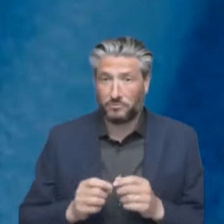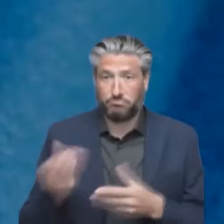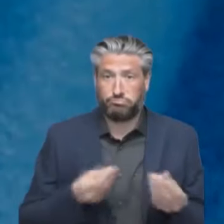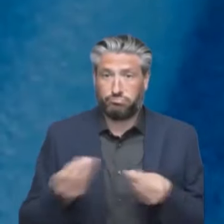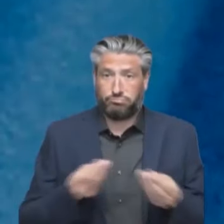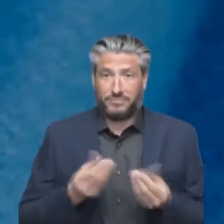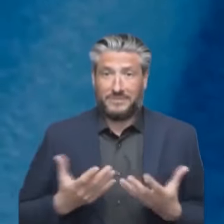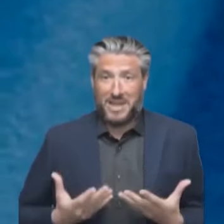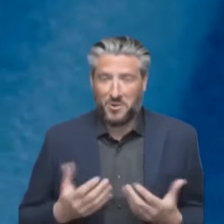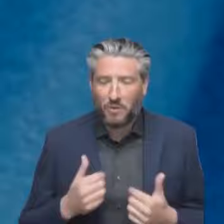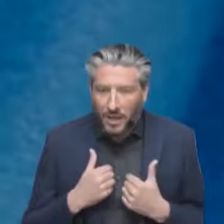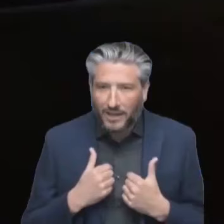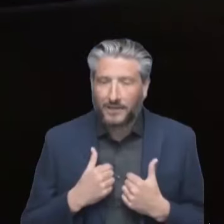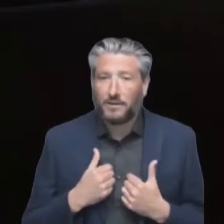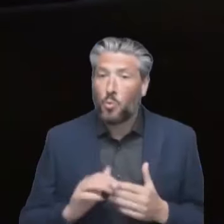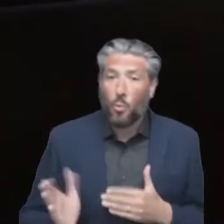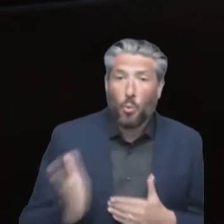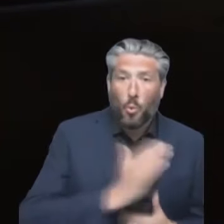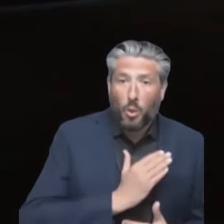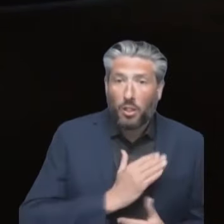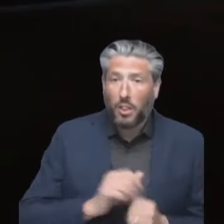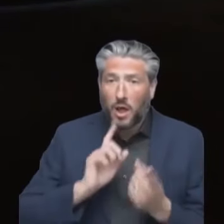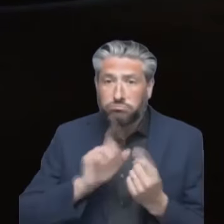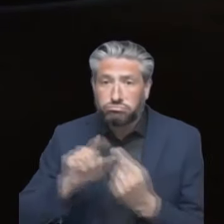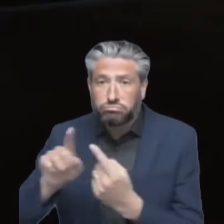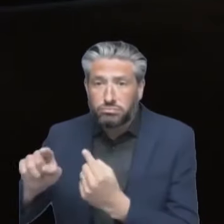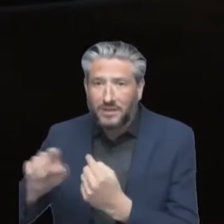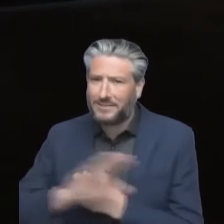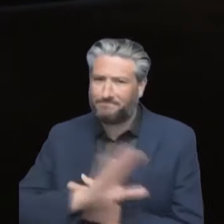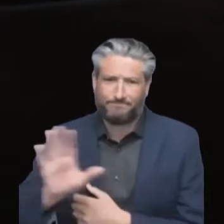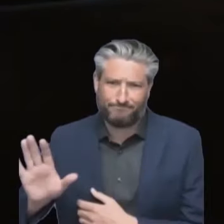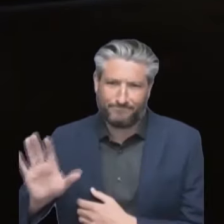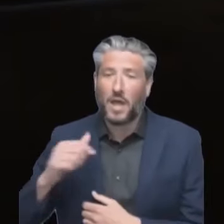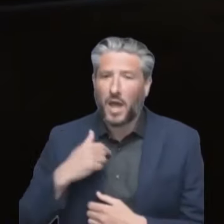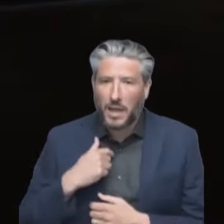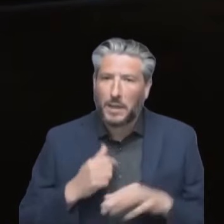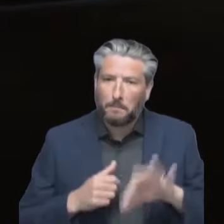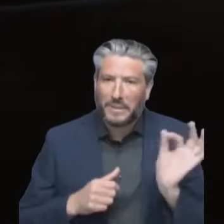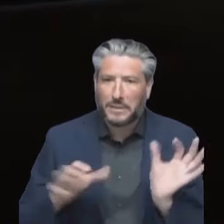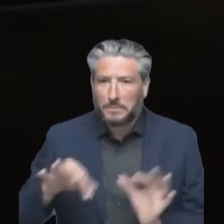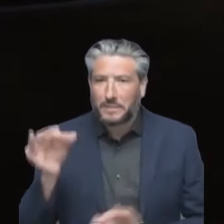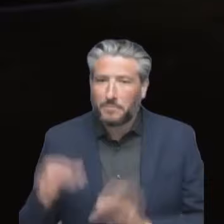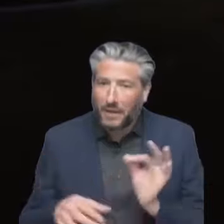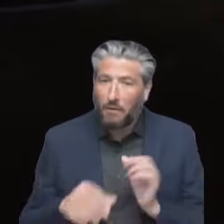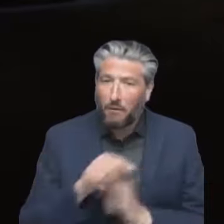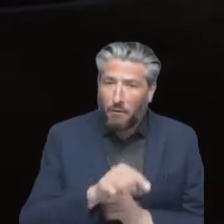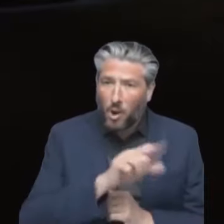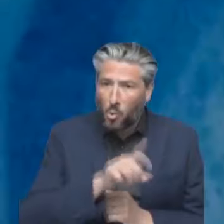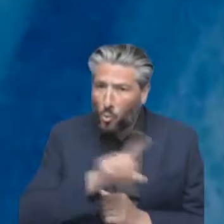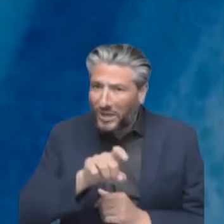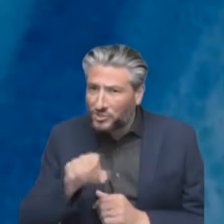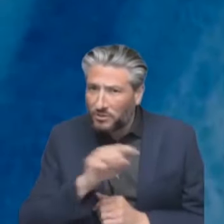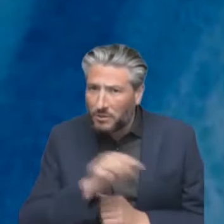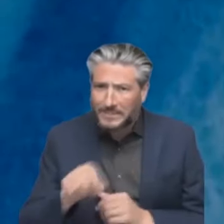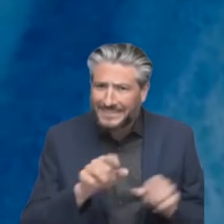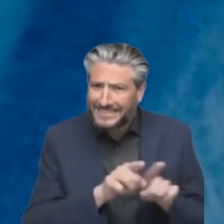questions individually, but we will try to deal with the main themes concerned by your questions, and we'll try and take the most